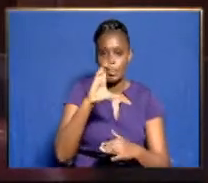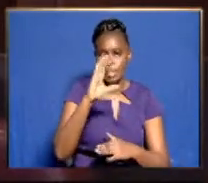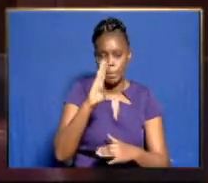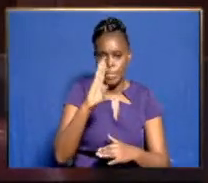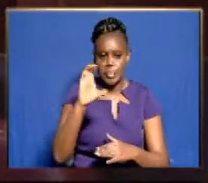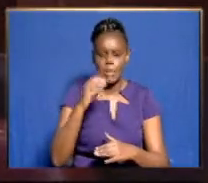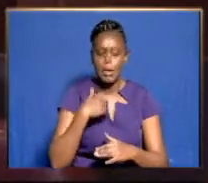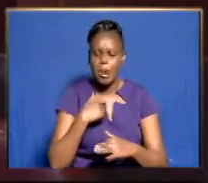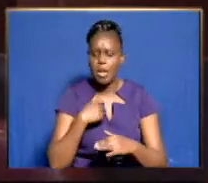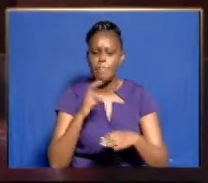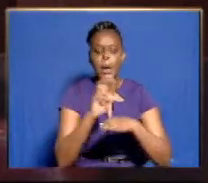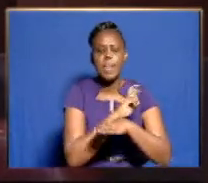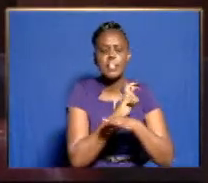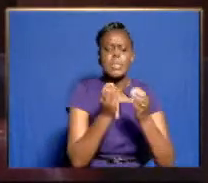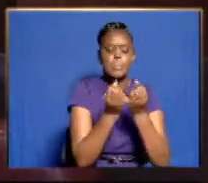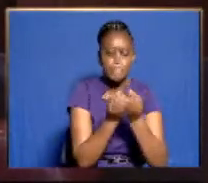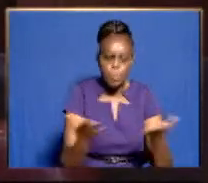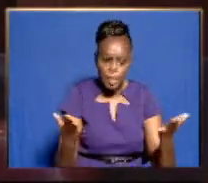and we need to have them done